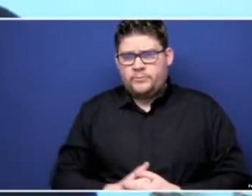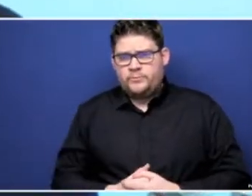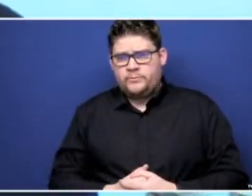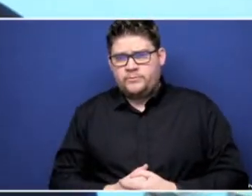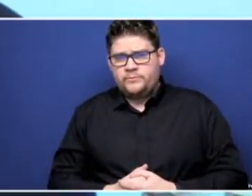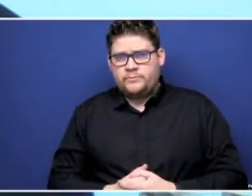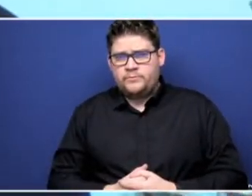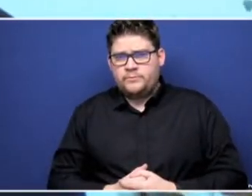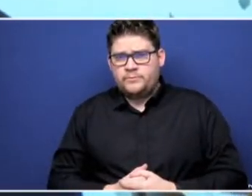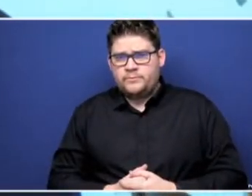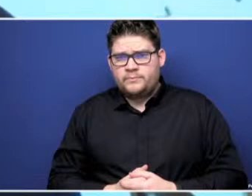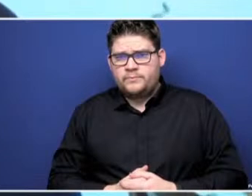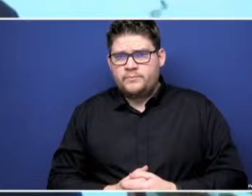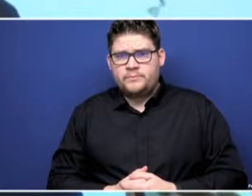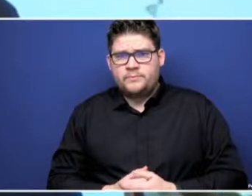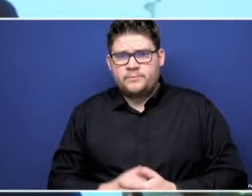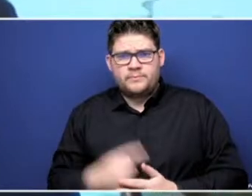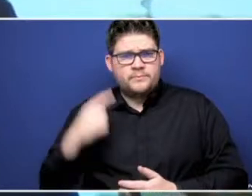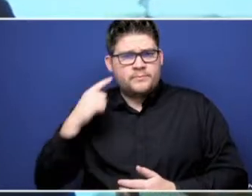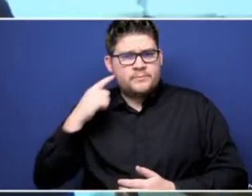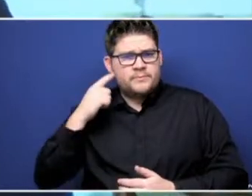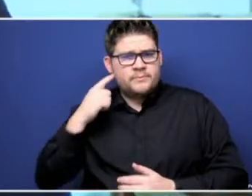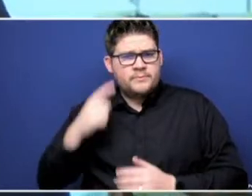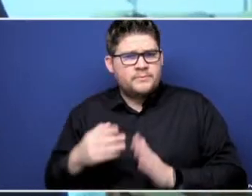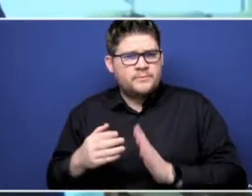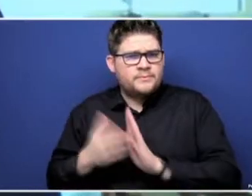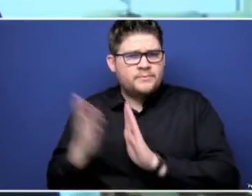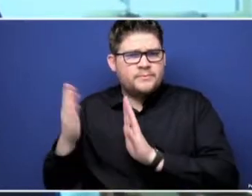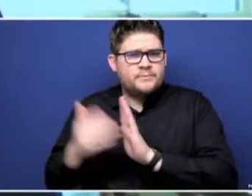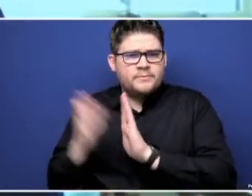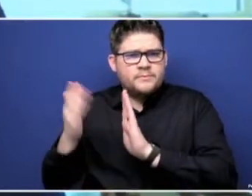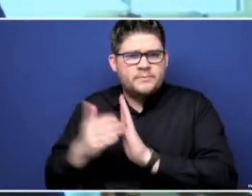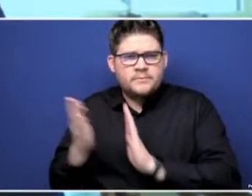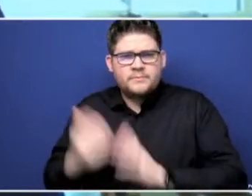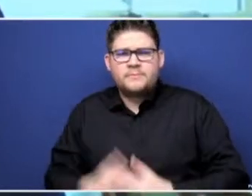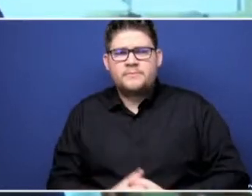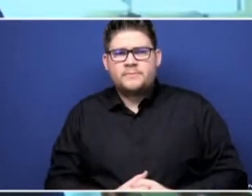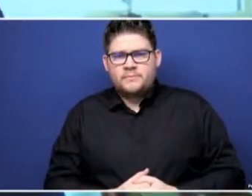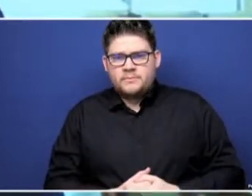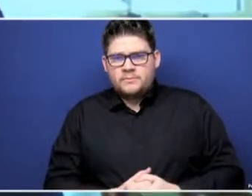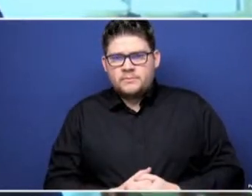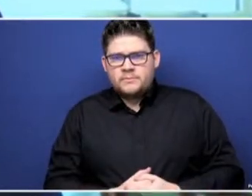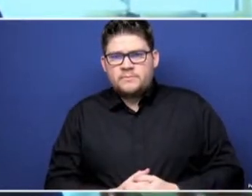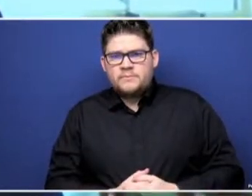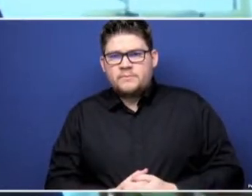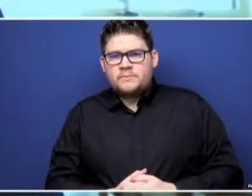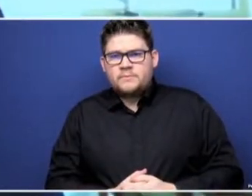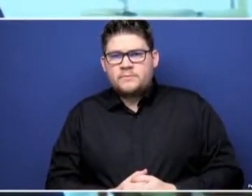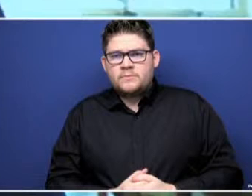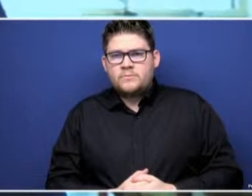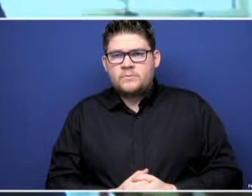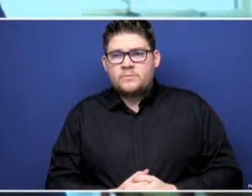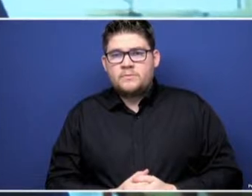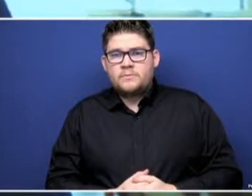Premier, and thanks for the question. We're working our way down through the 70s at this